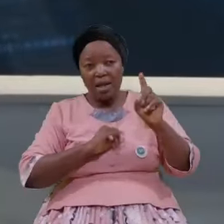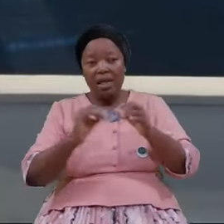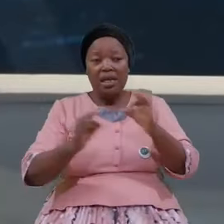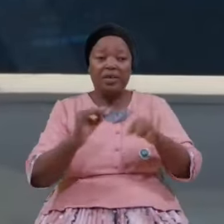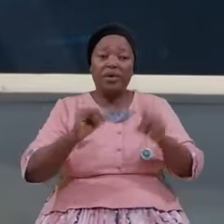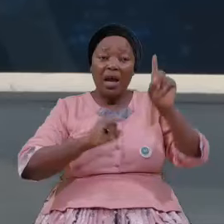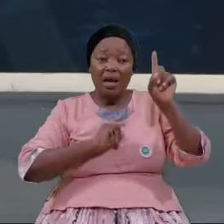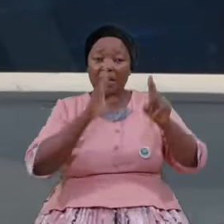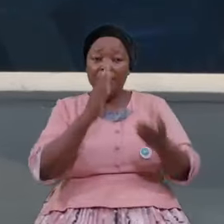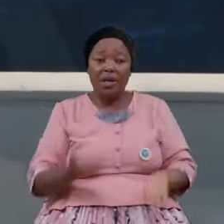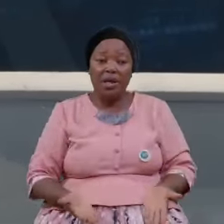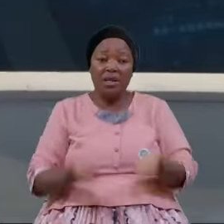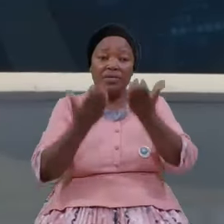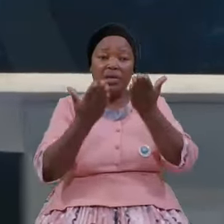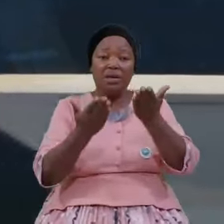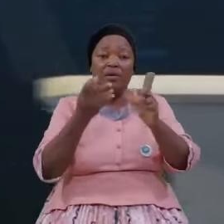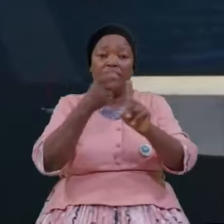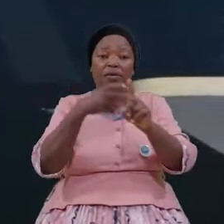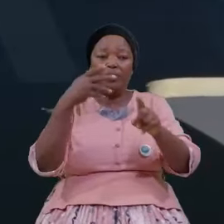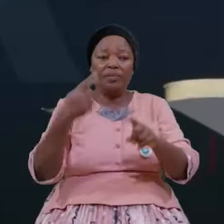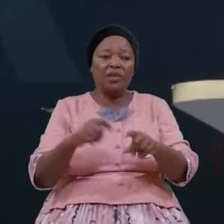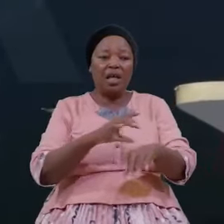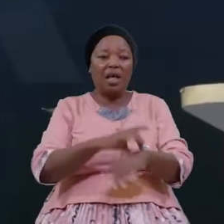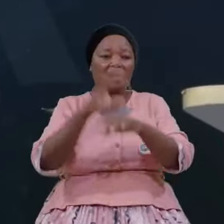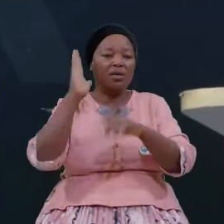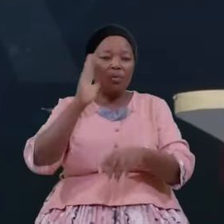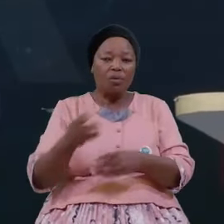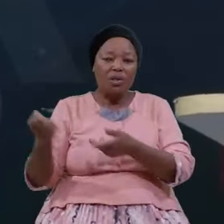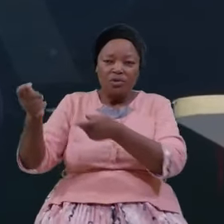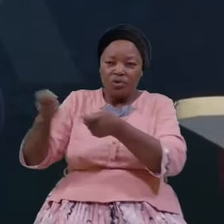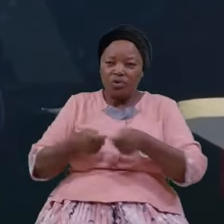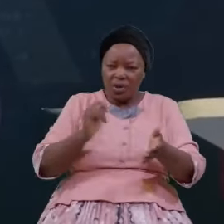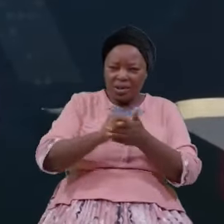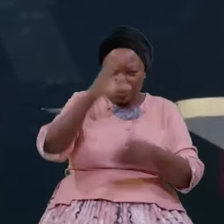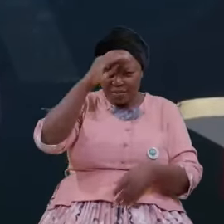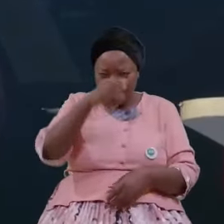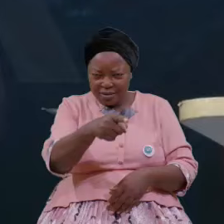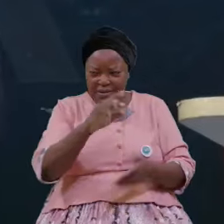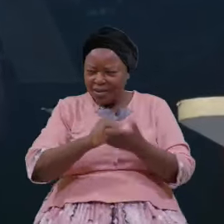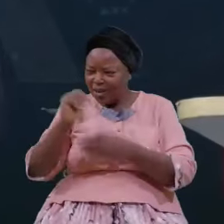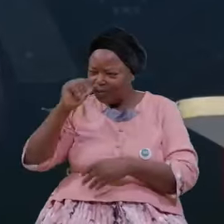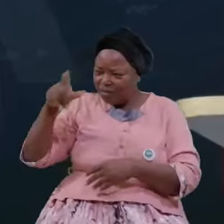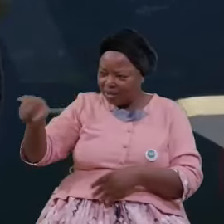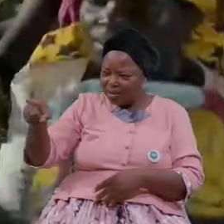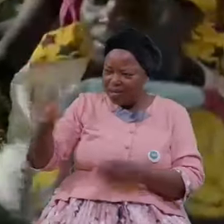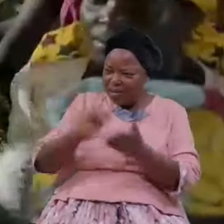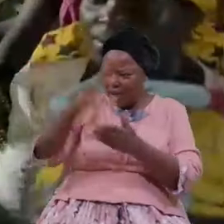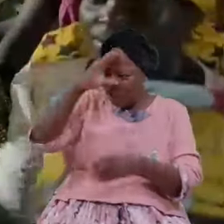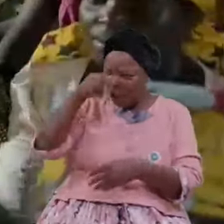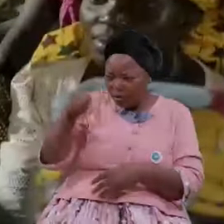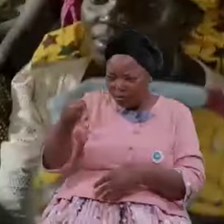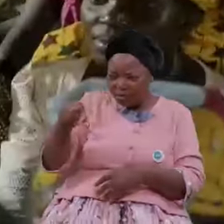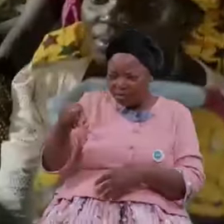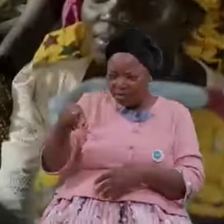the earth, will draw that man, that woman, that boy,